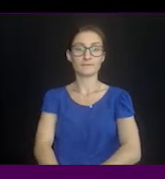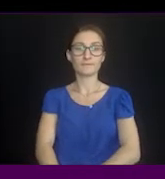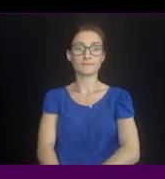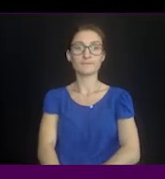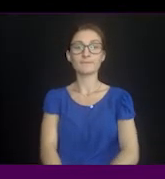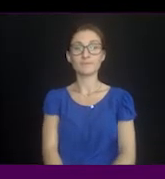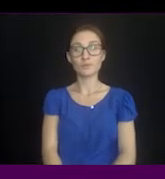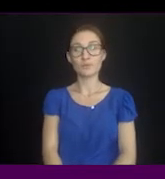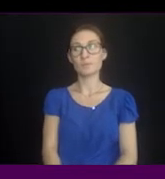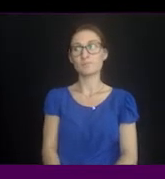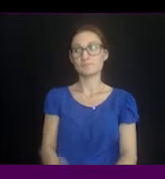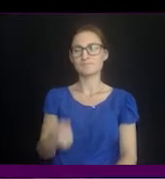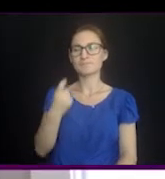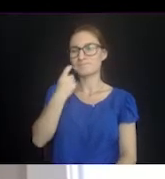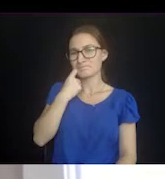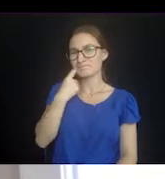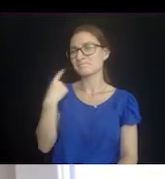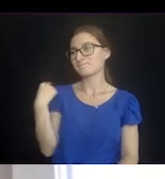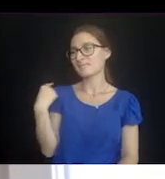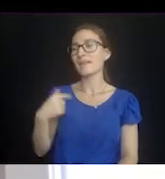life.